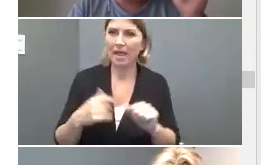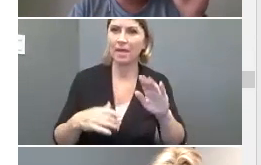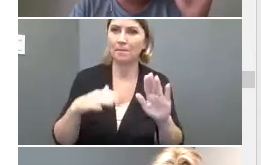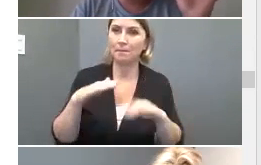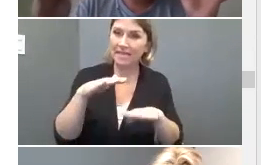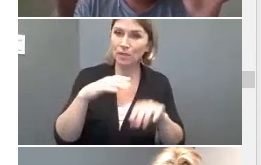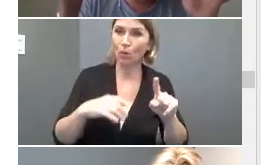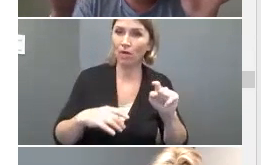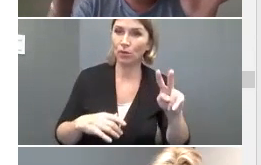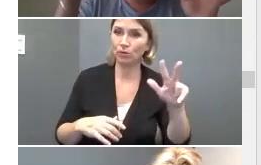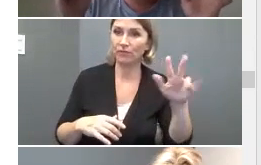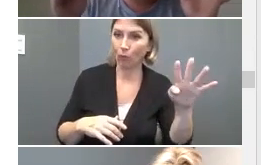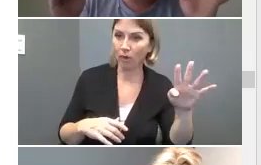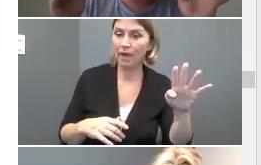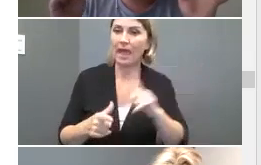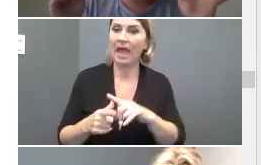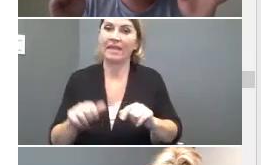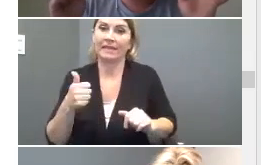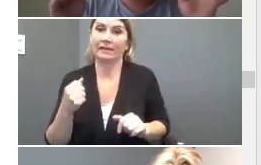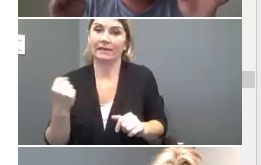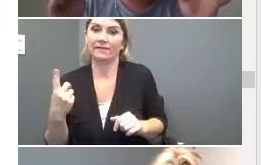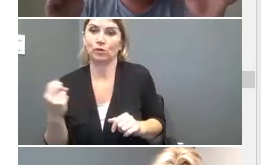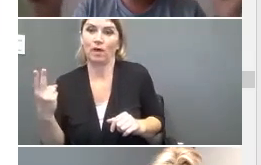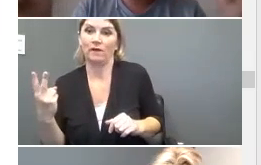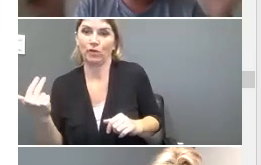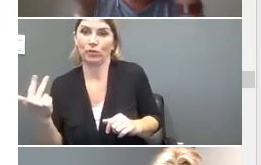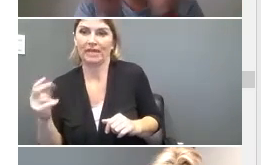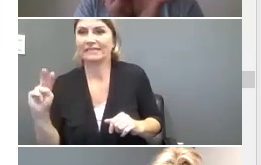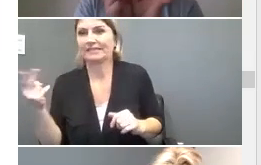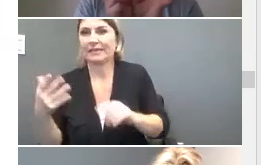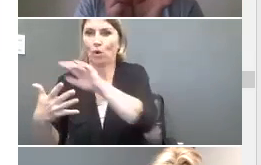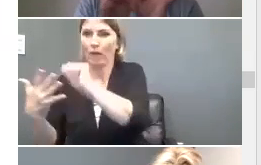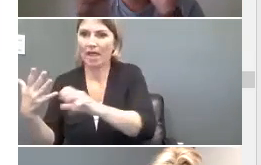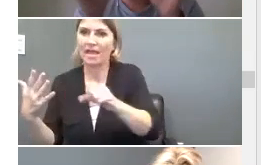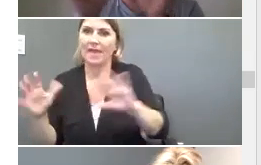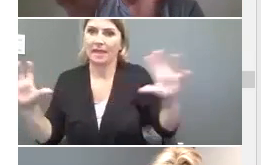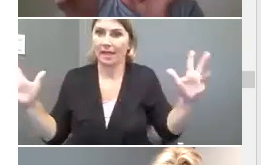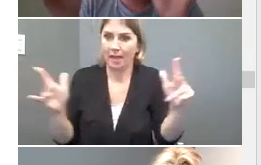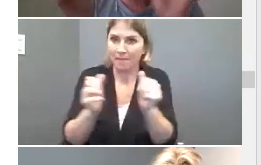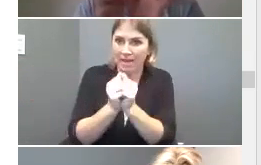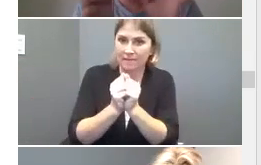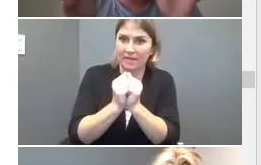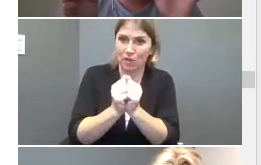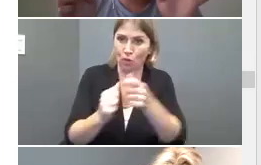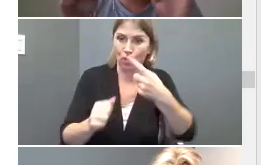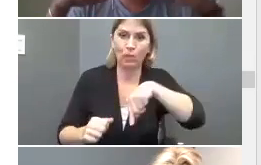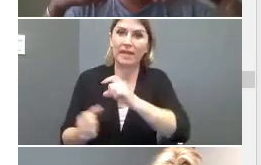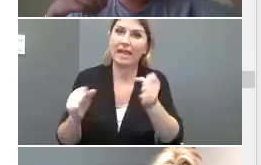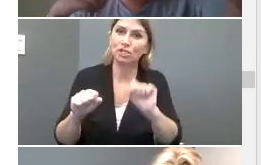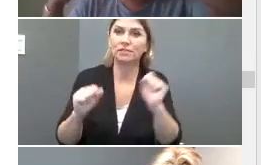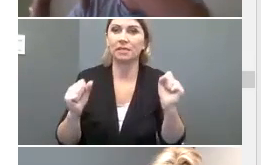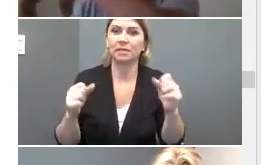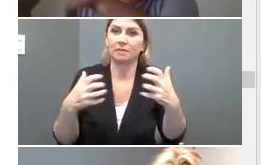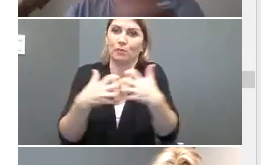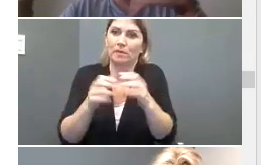the first array and 10, 11, 12, 13 as the second array. When combining them, we can just merge them together, but